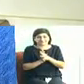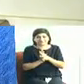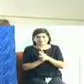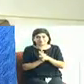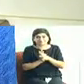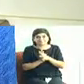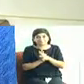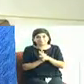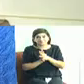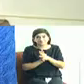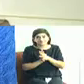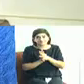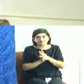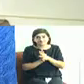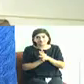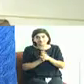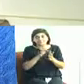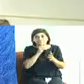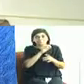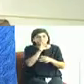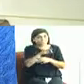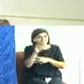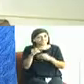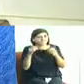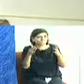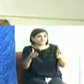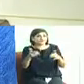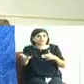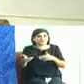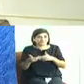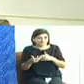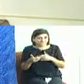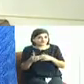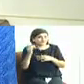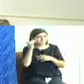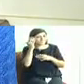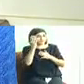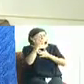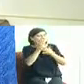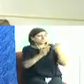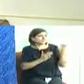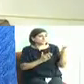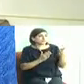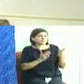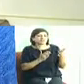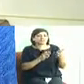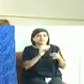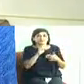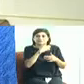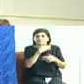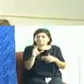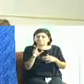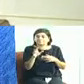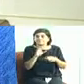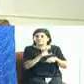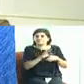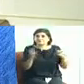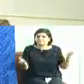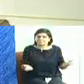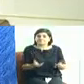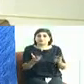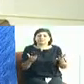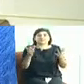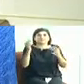And I'm going to do it the old-fashioned way, the way we used to do it. I want to welcome, because I know there are some MCC churches in the house, and I